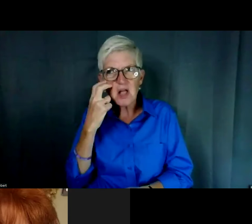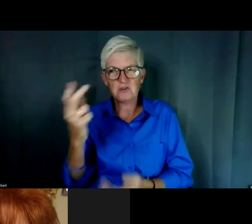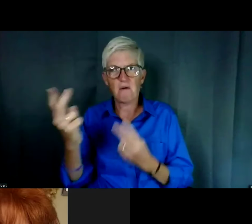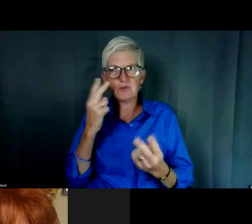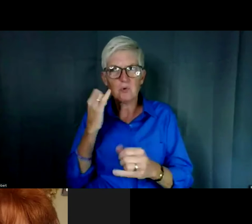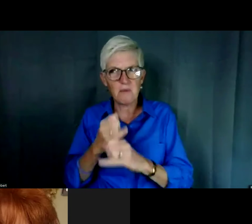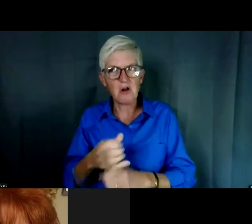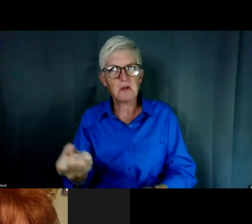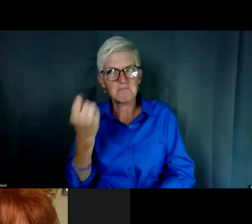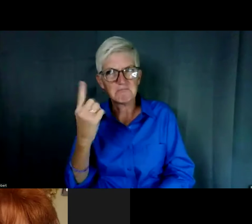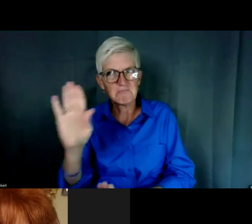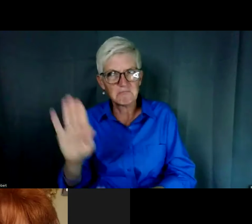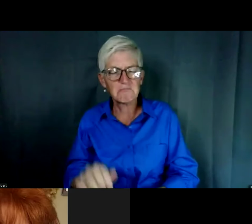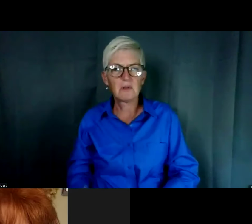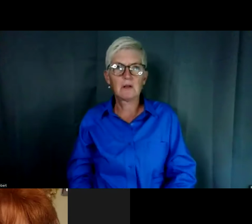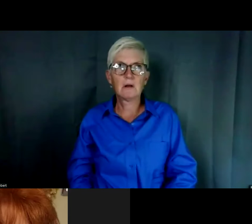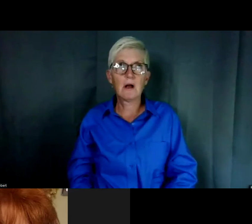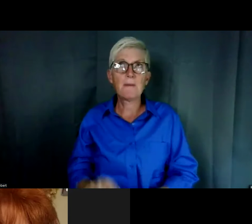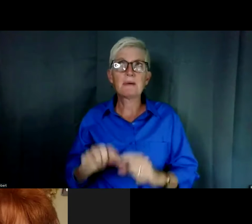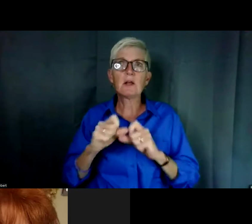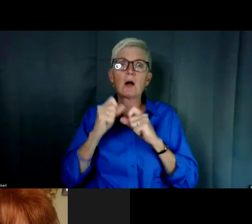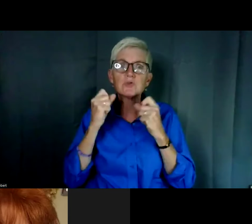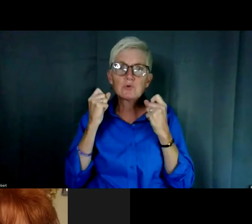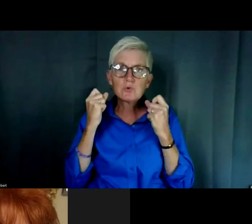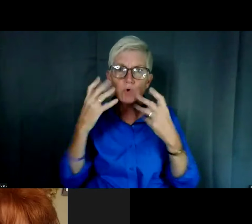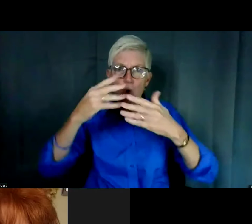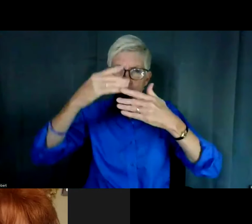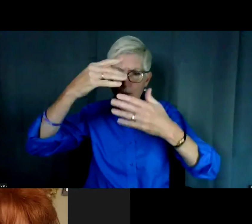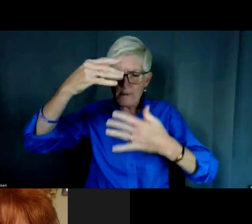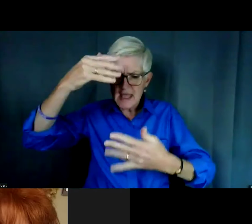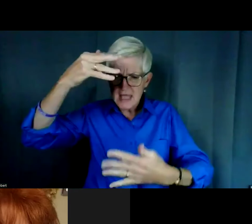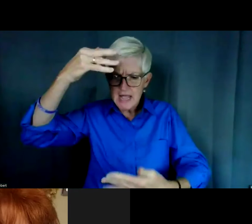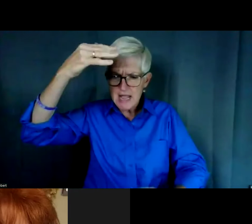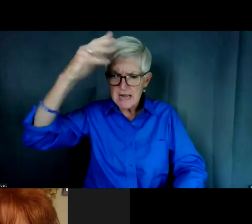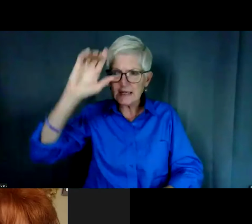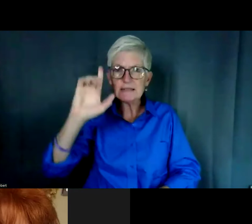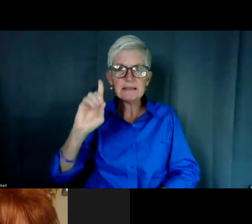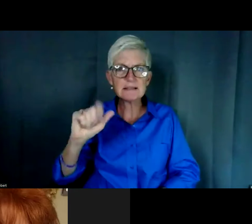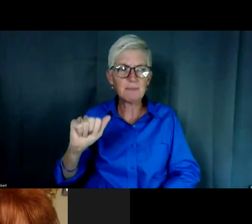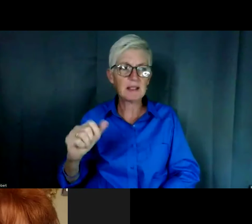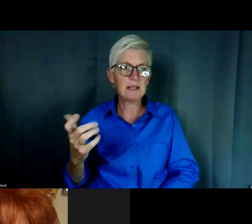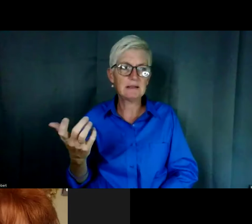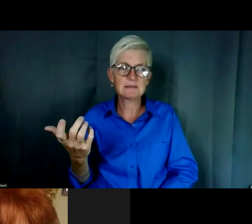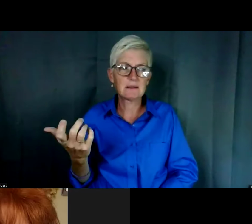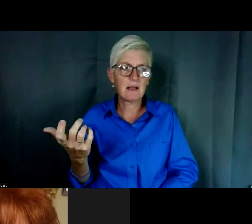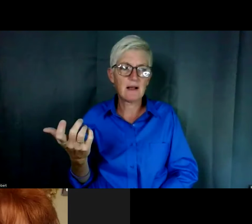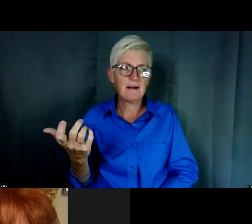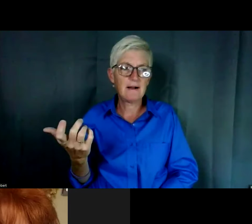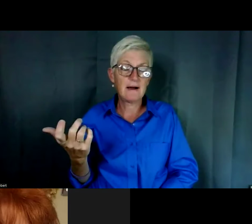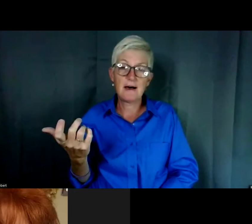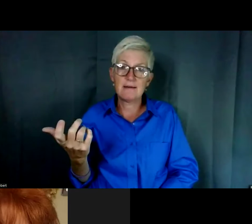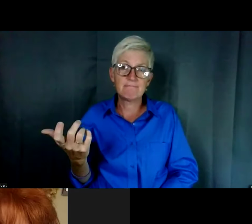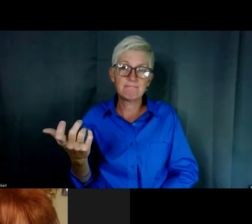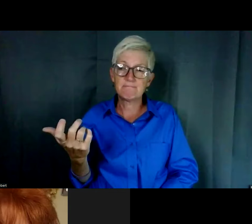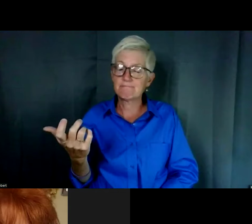But there's so many more disabilities out there, and many of which,